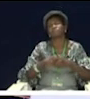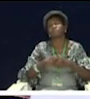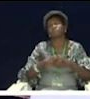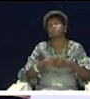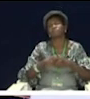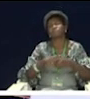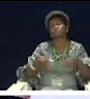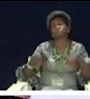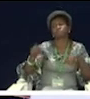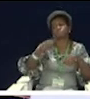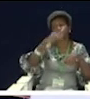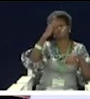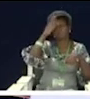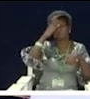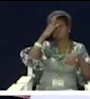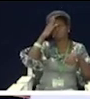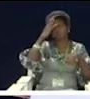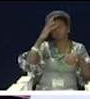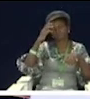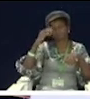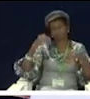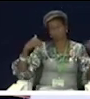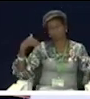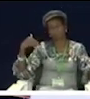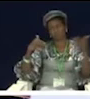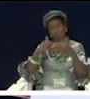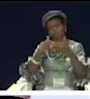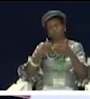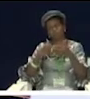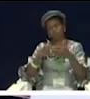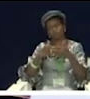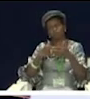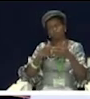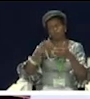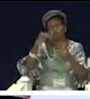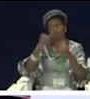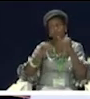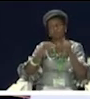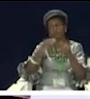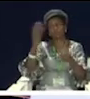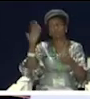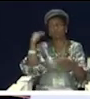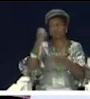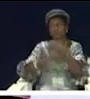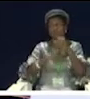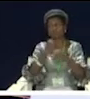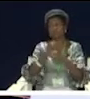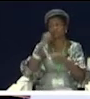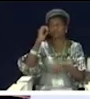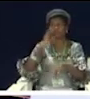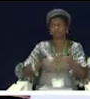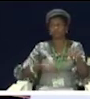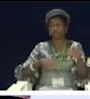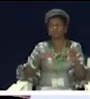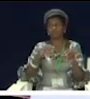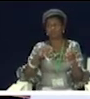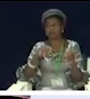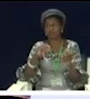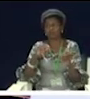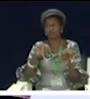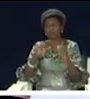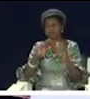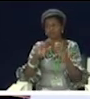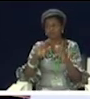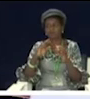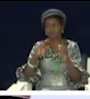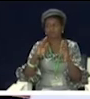You know, towards the end of last year, I called a solemn assembly, and I